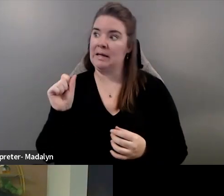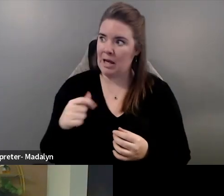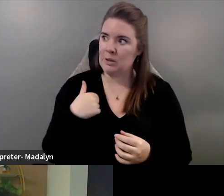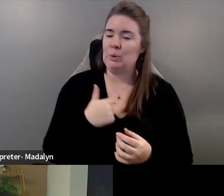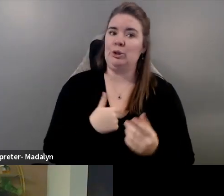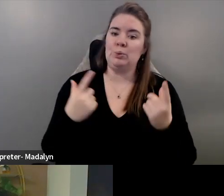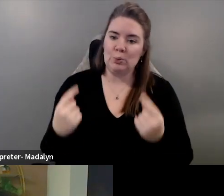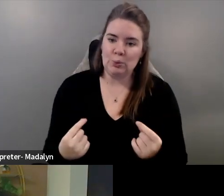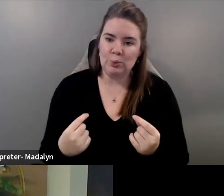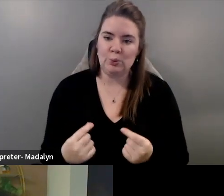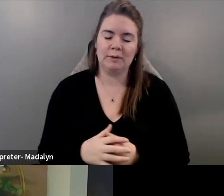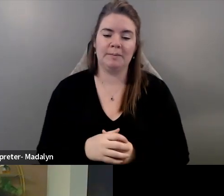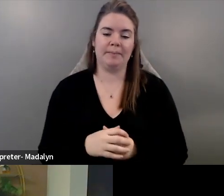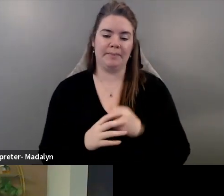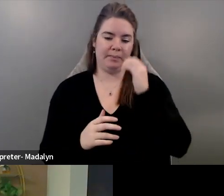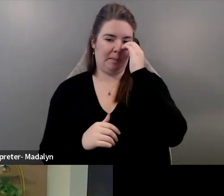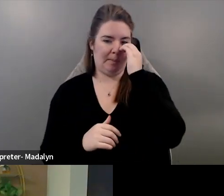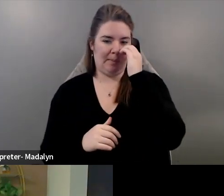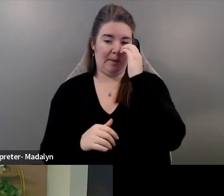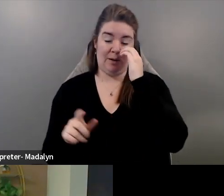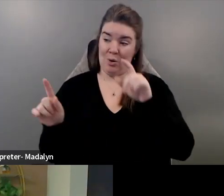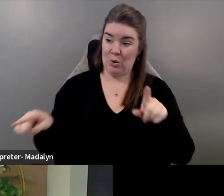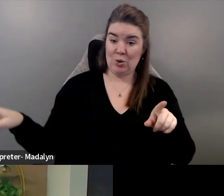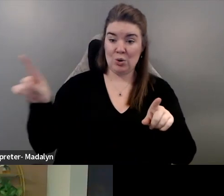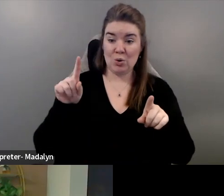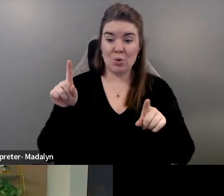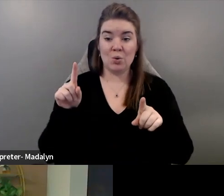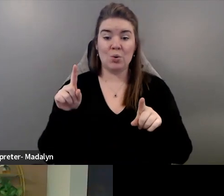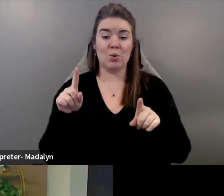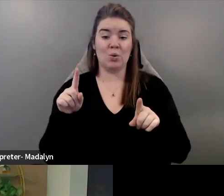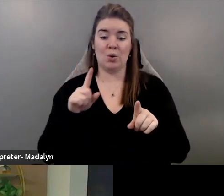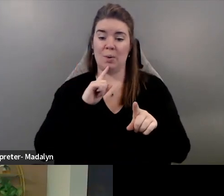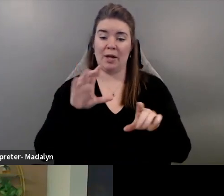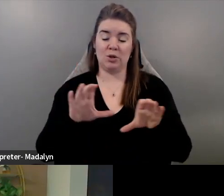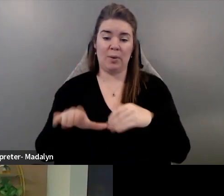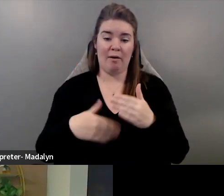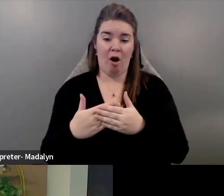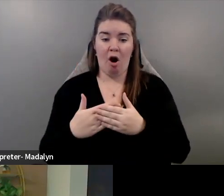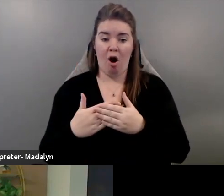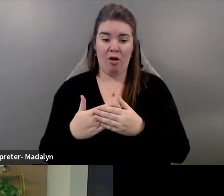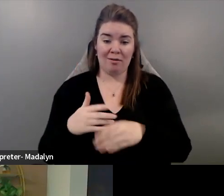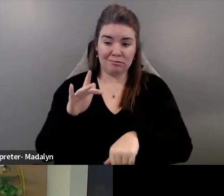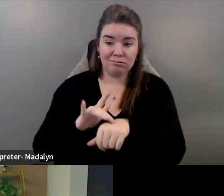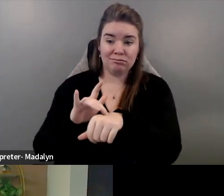do, because y'all are doing all the boots to the ground work. We don't know what's going on out there. And if you can let us